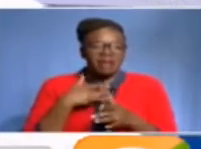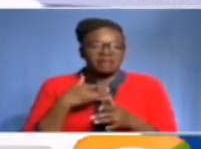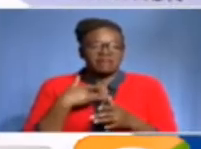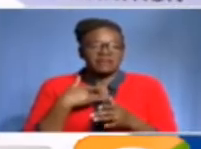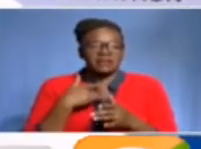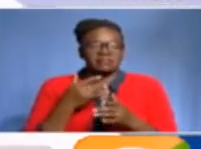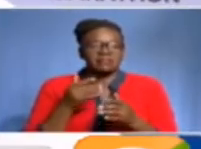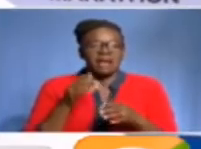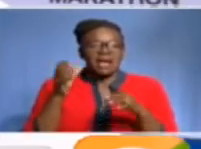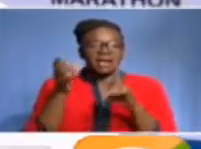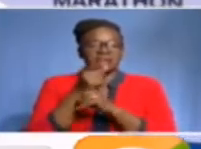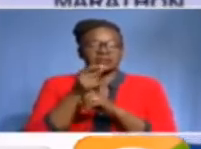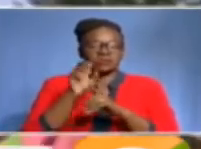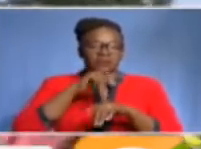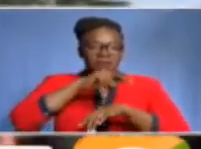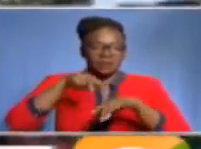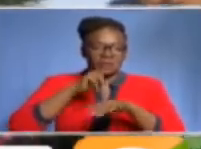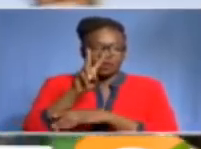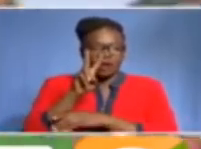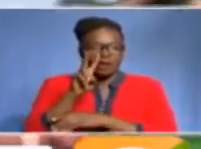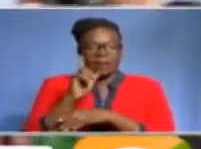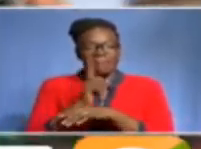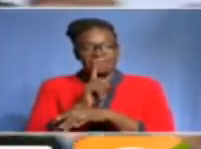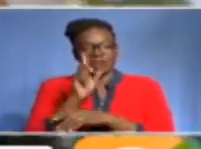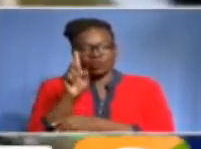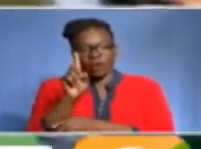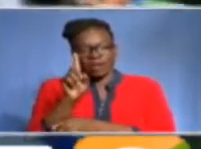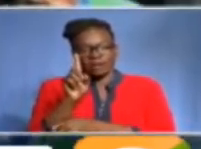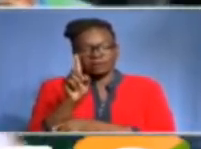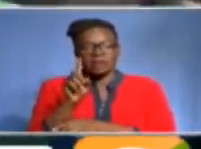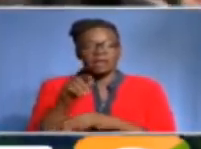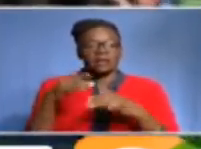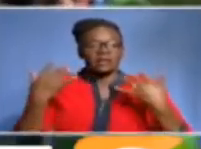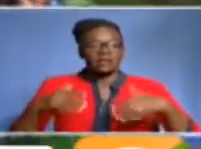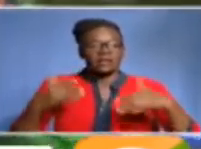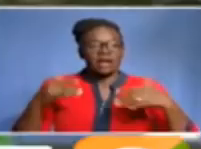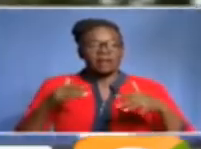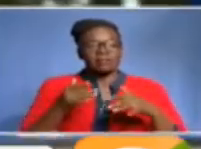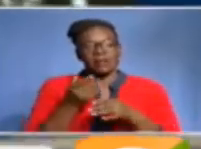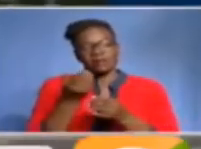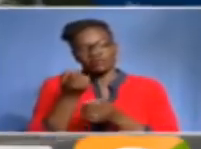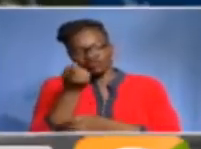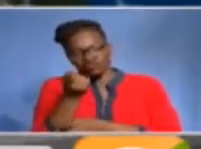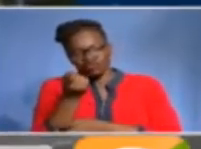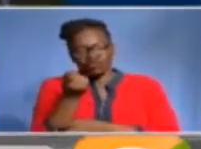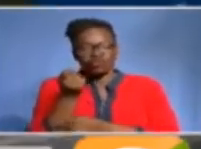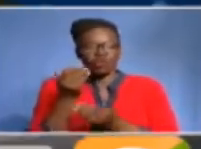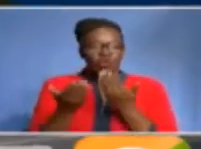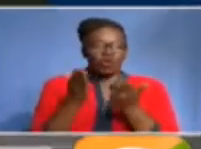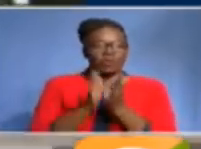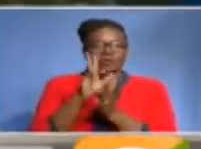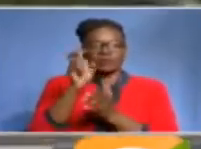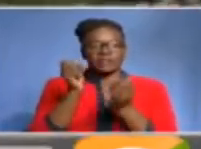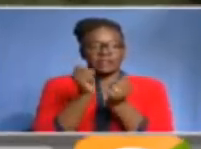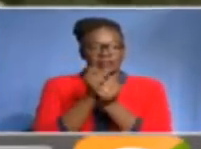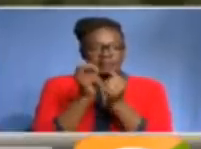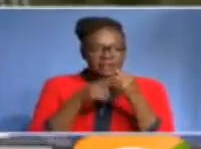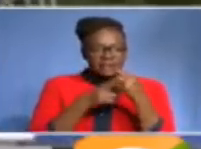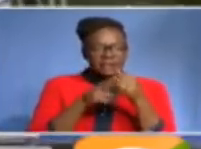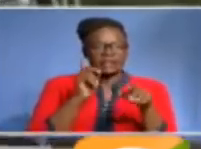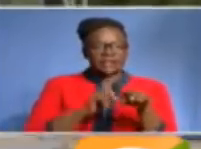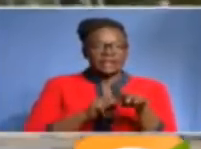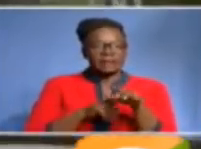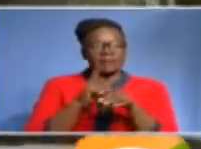to 2:01, and I'm happy for it. This year's race had less drama compared to 2017, when he won his second title under wet